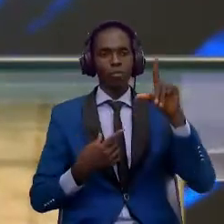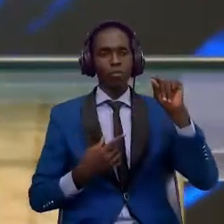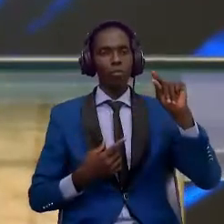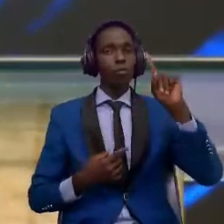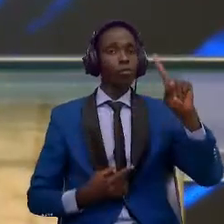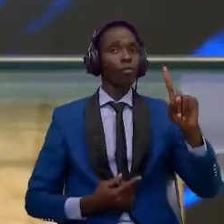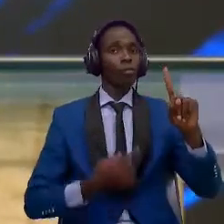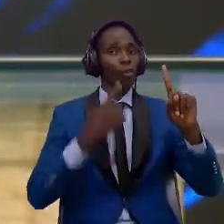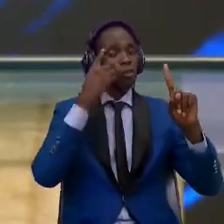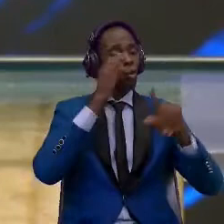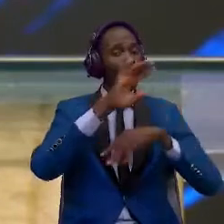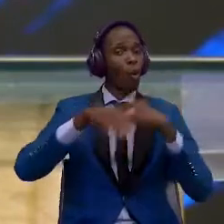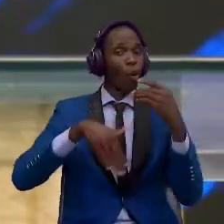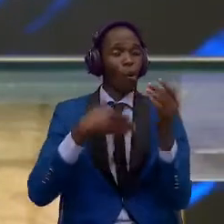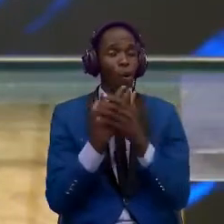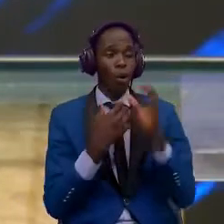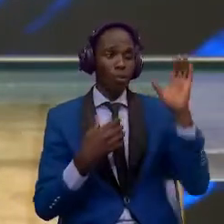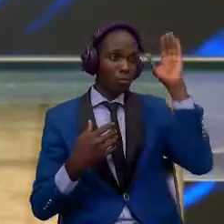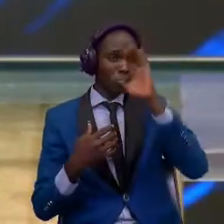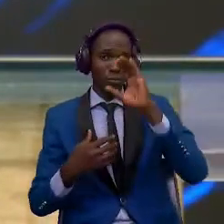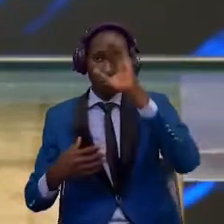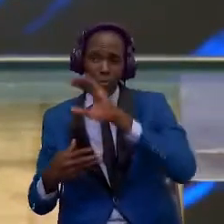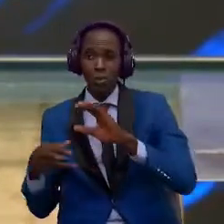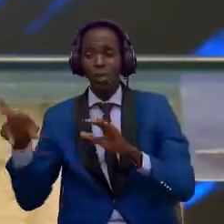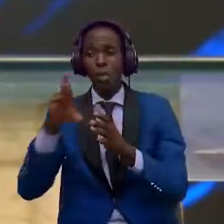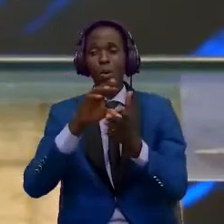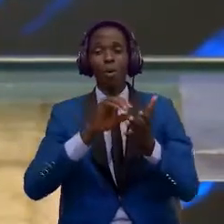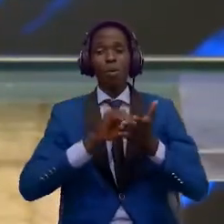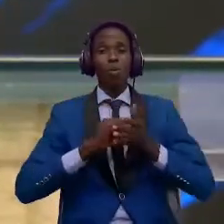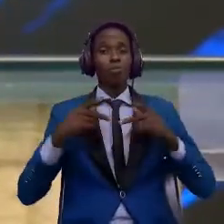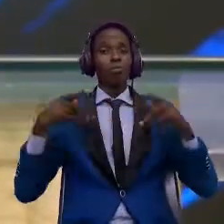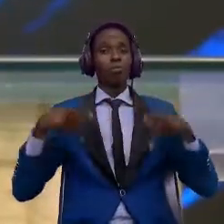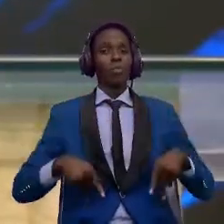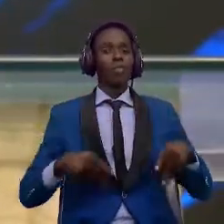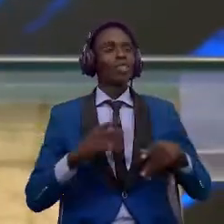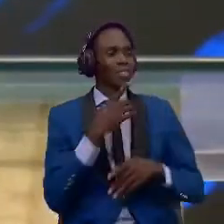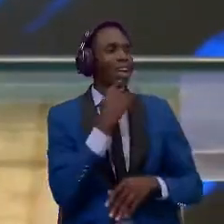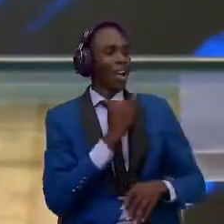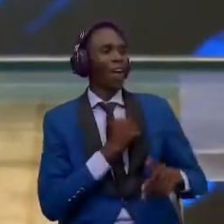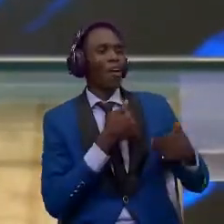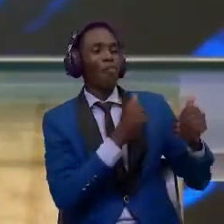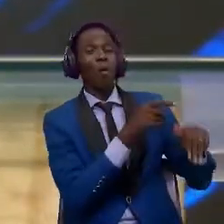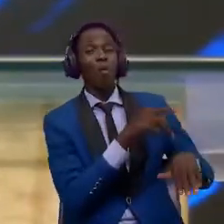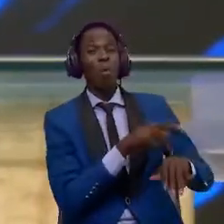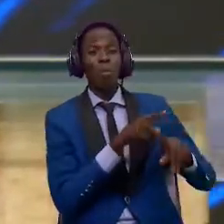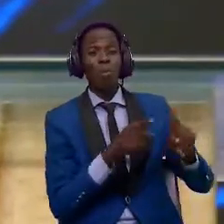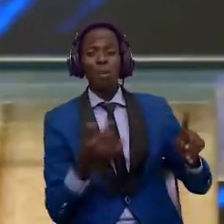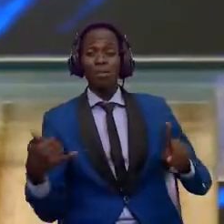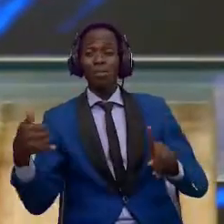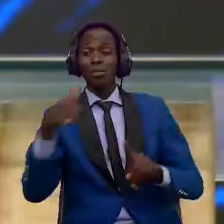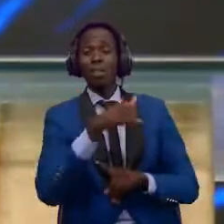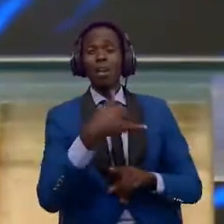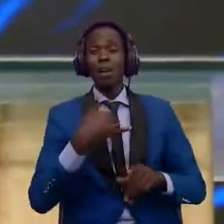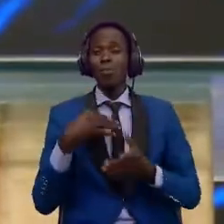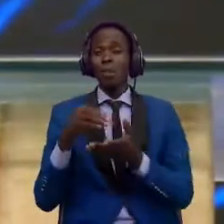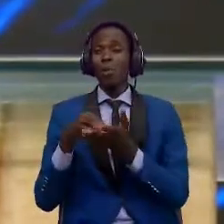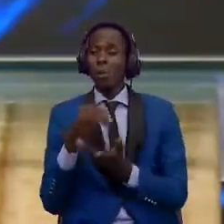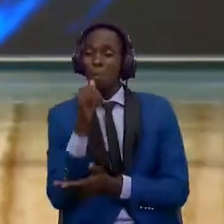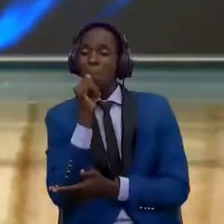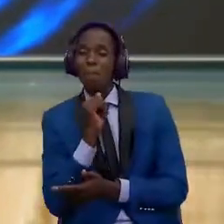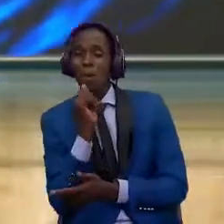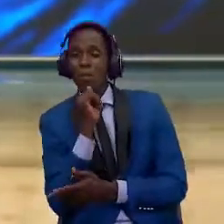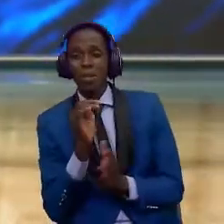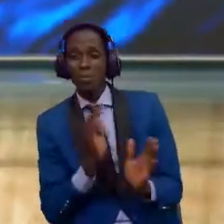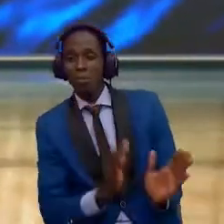all seek their own. They say they are following Paul, but they have another private agenda. They say they